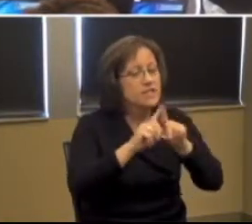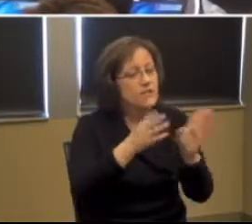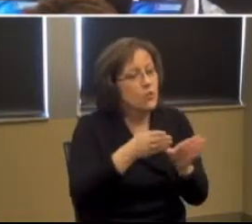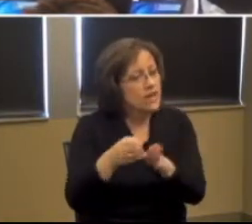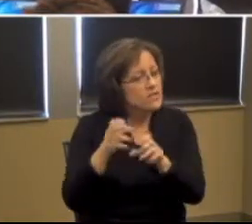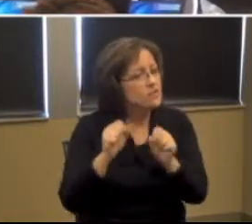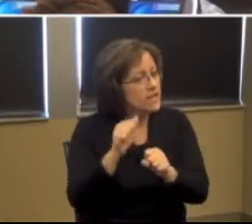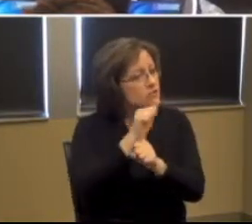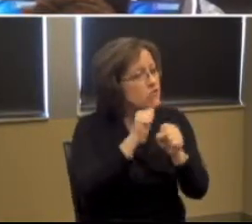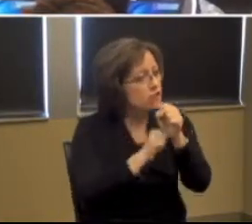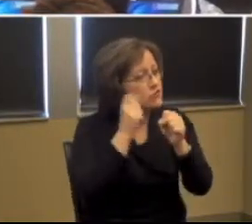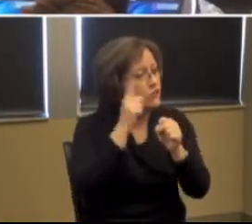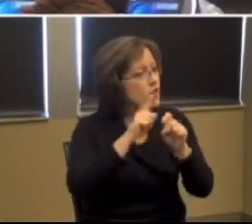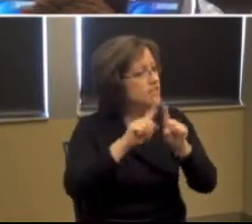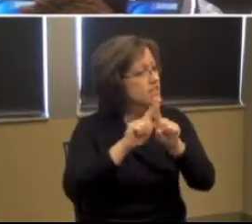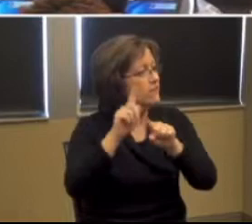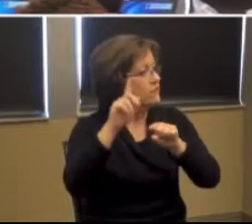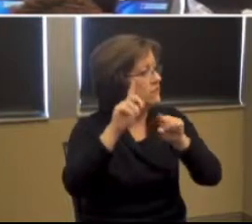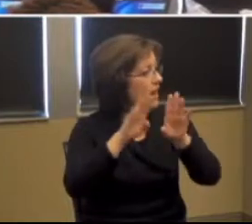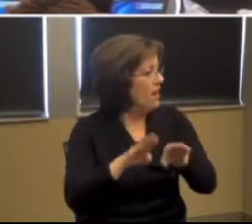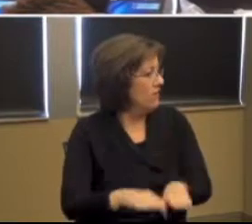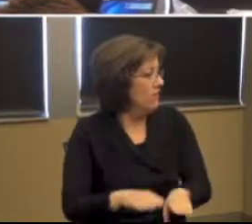of students that you're supporting.